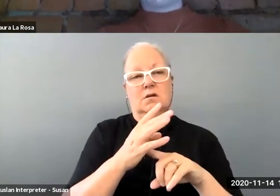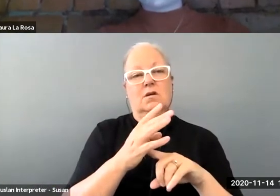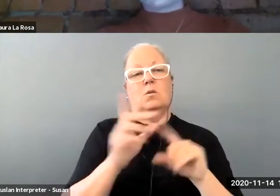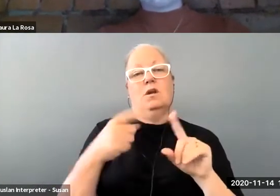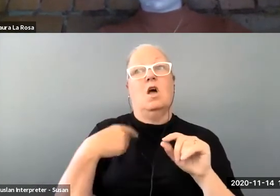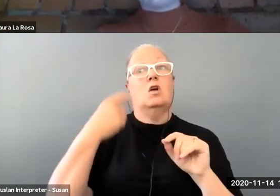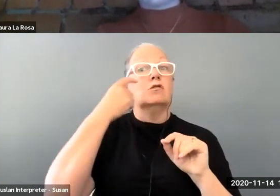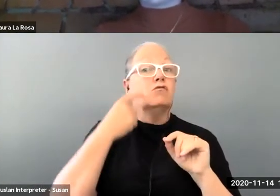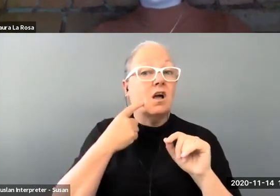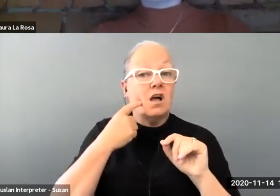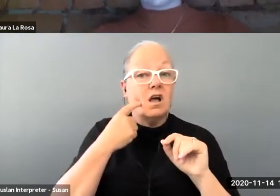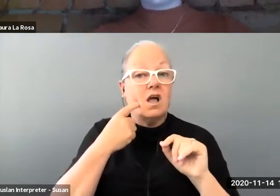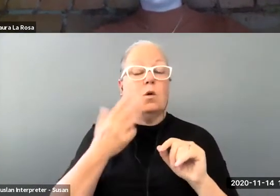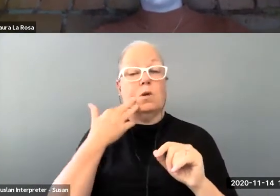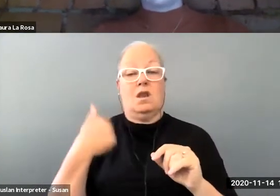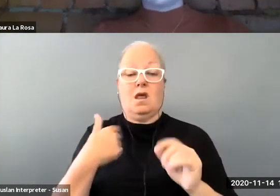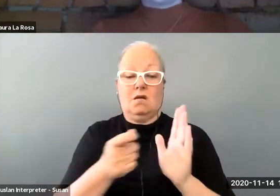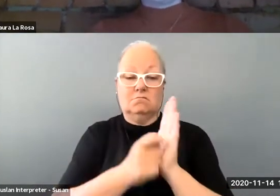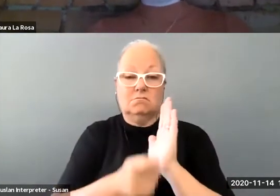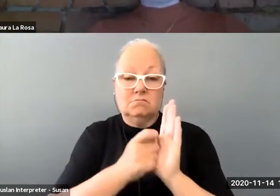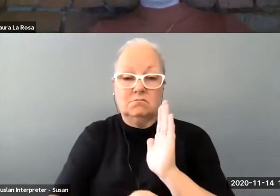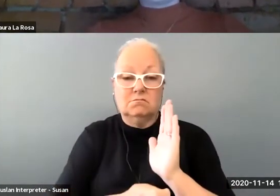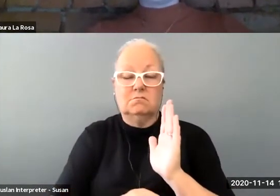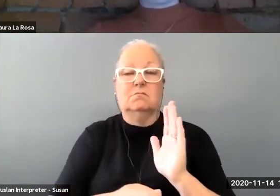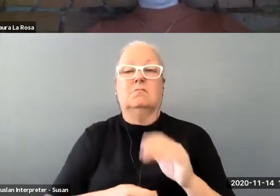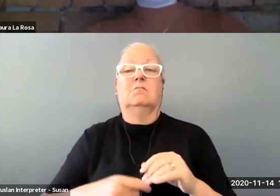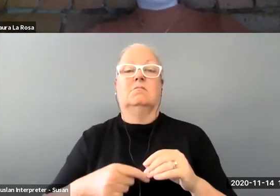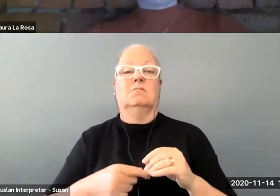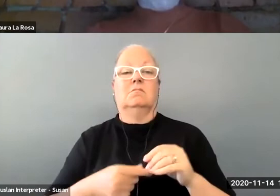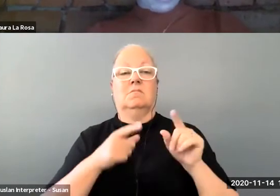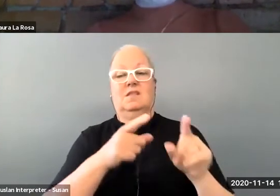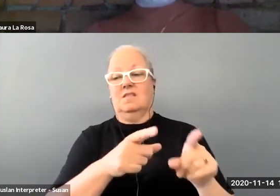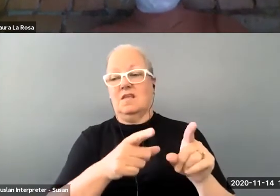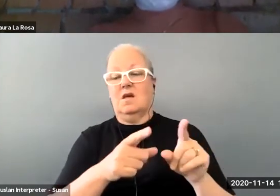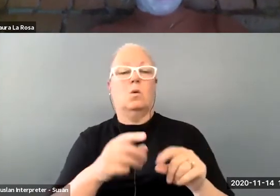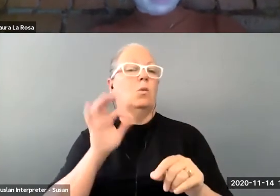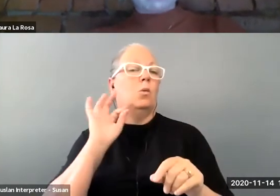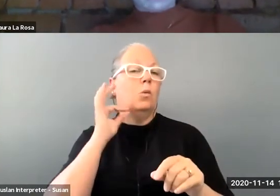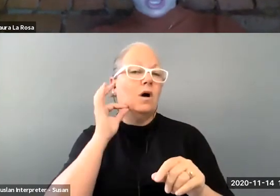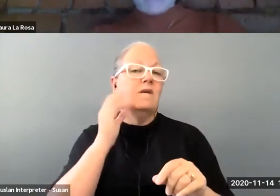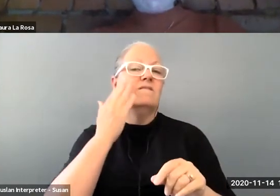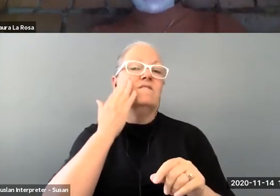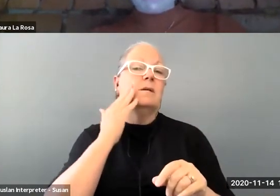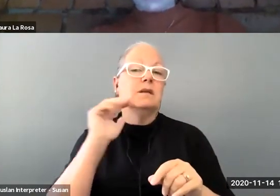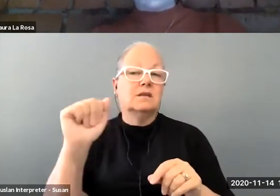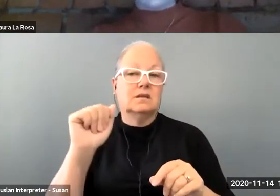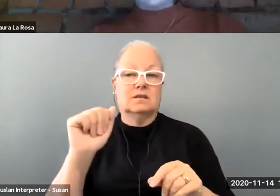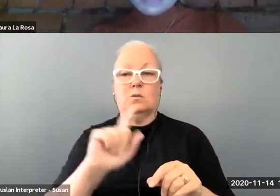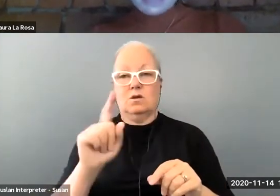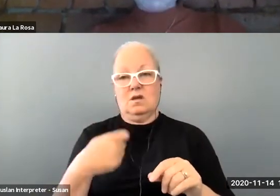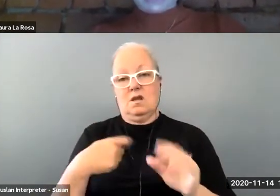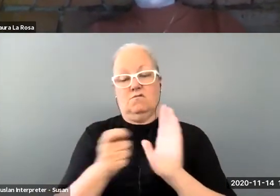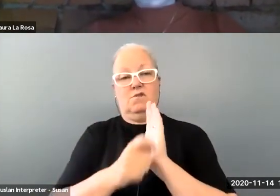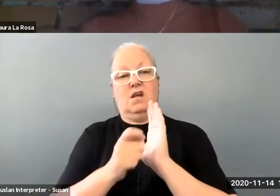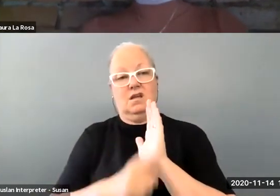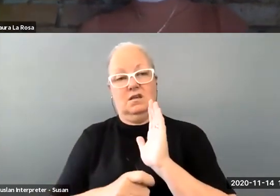put across in my work, is that this particular form of white feminism that I write about is